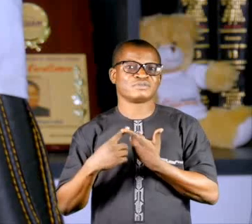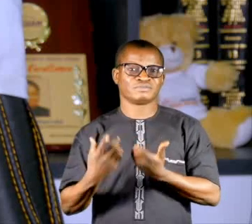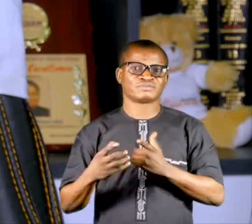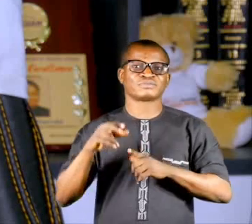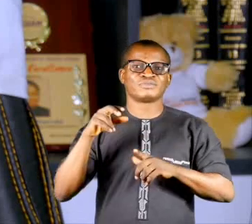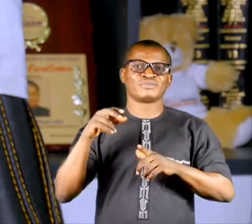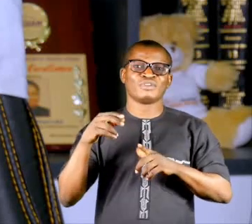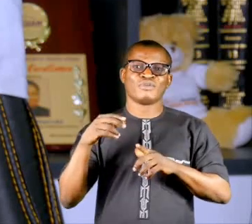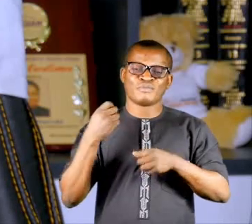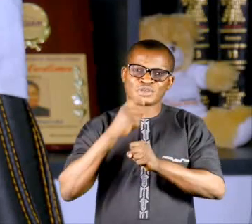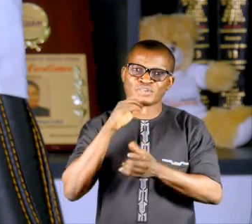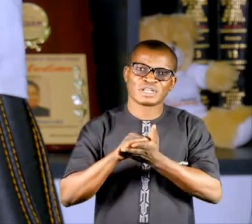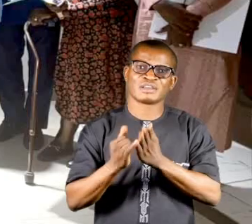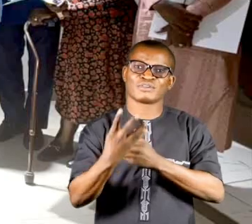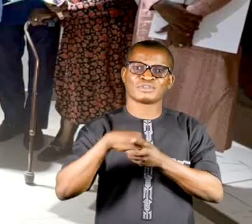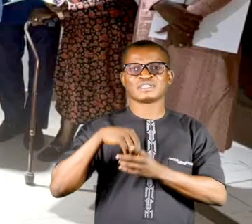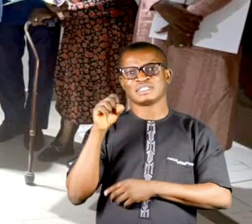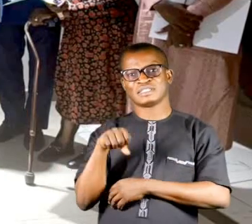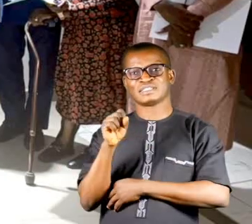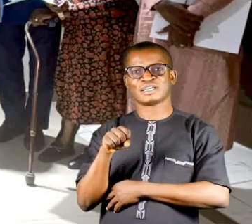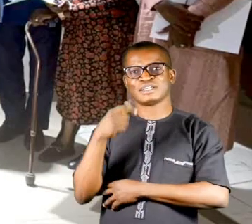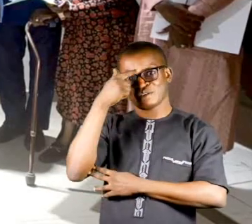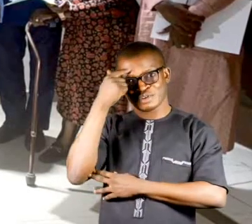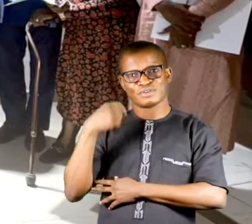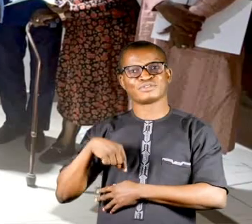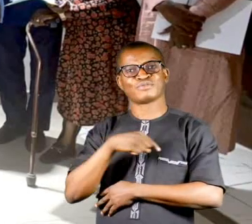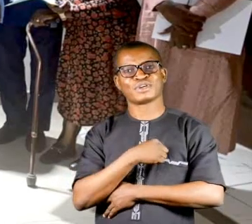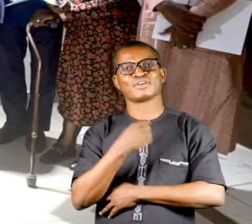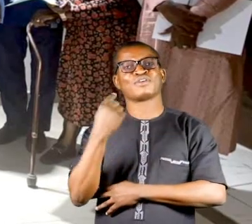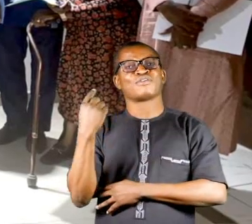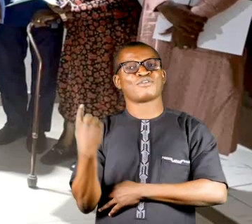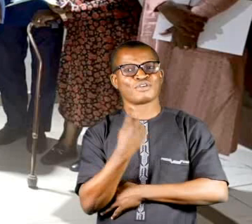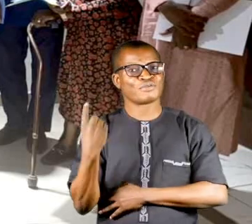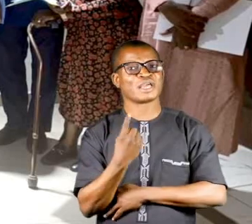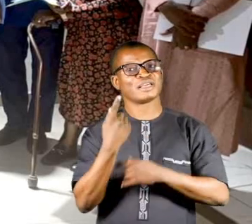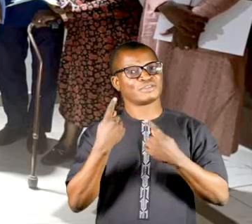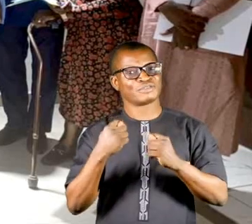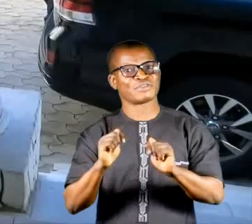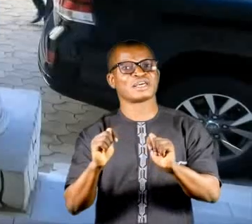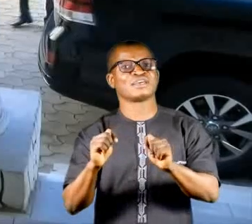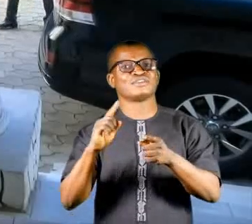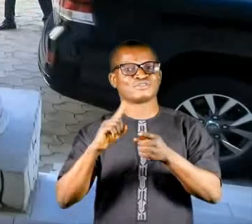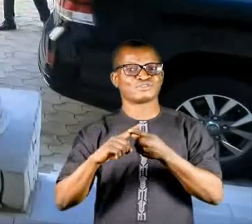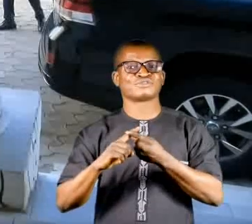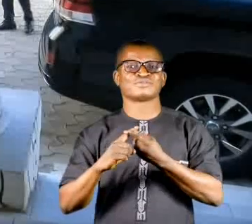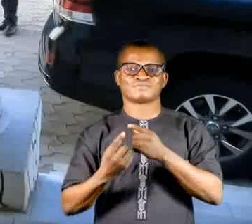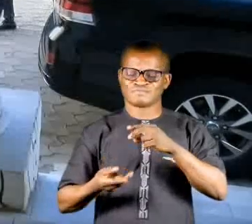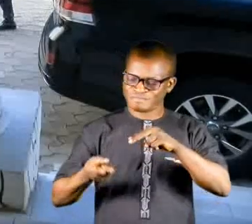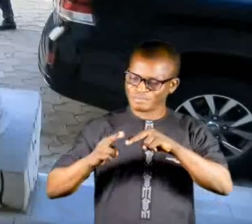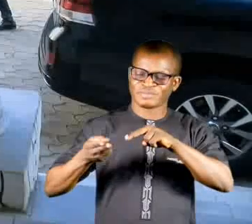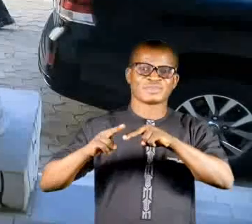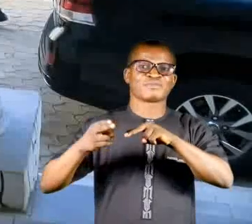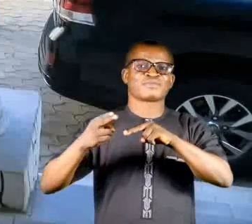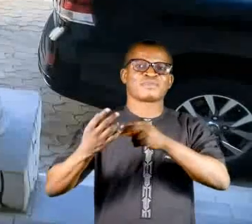our talk, because of course we consistently try to